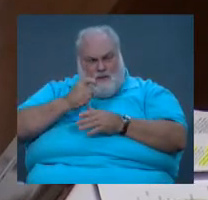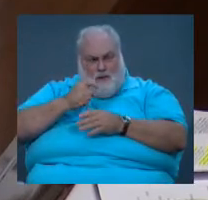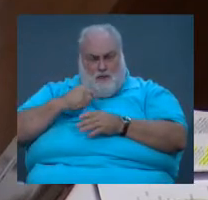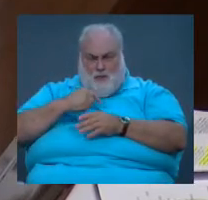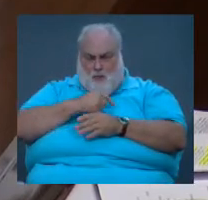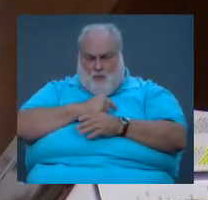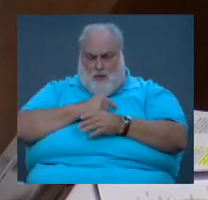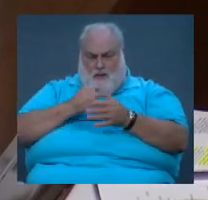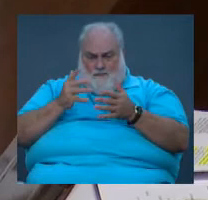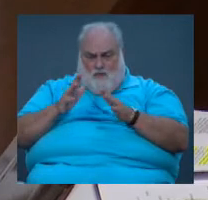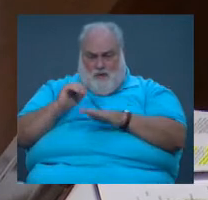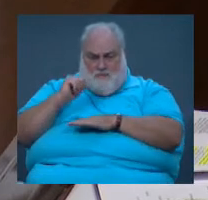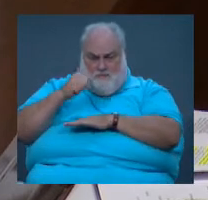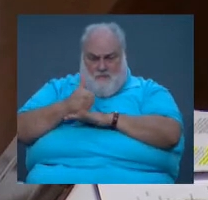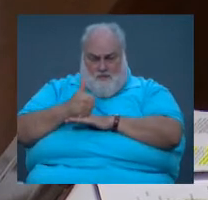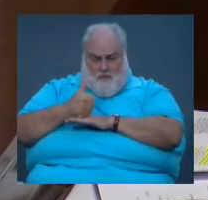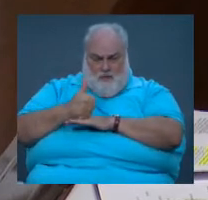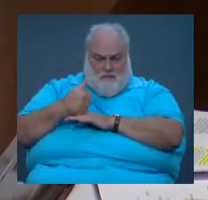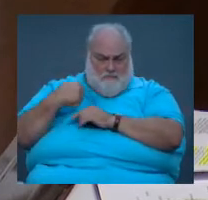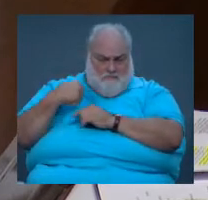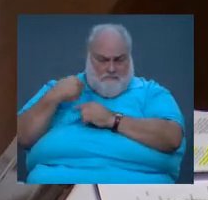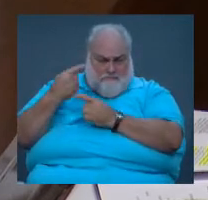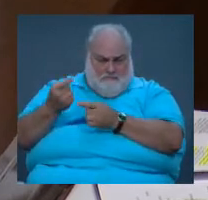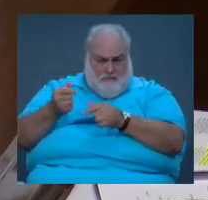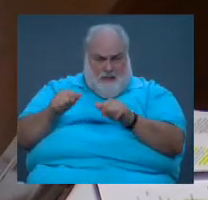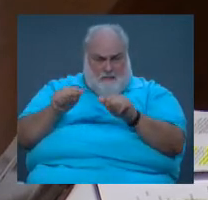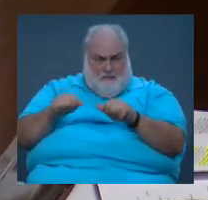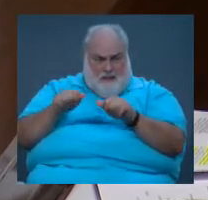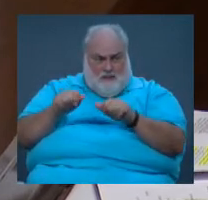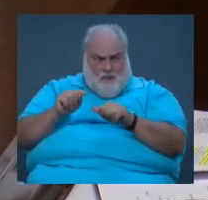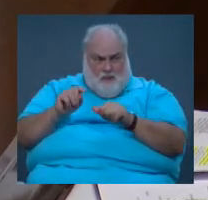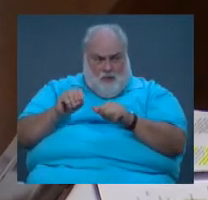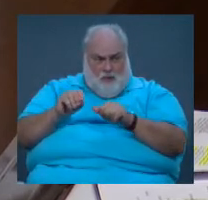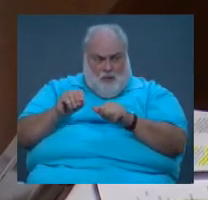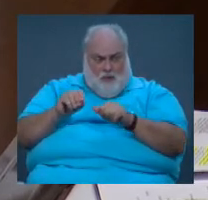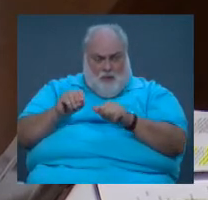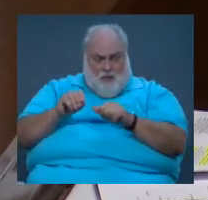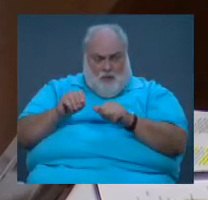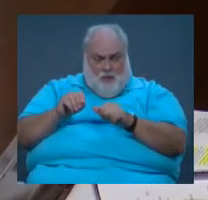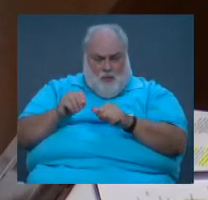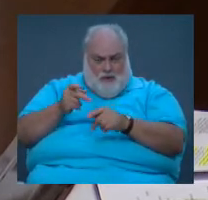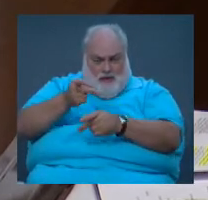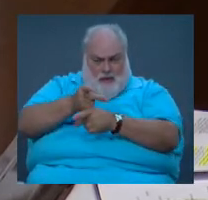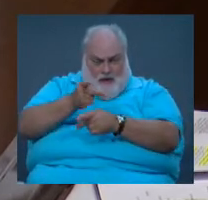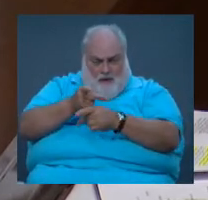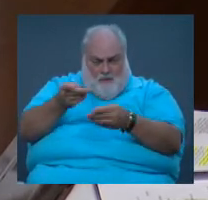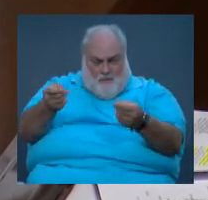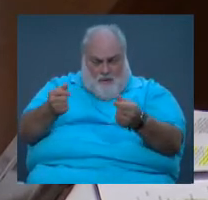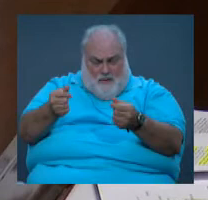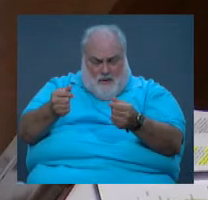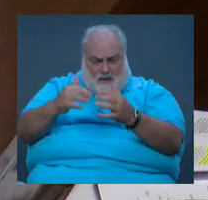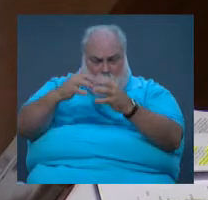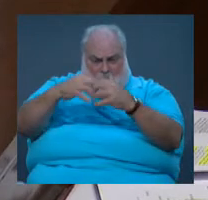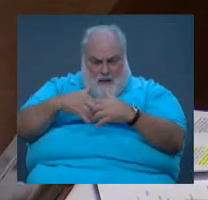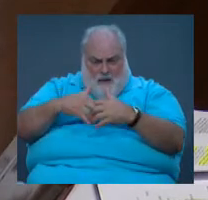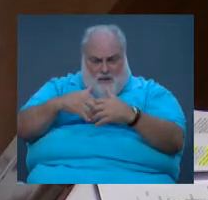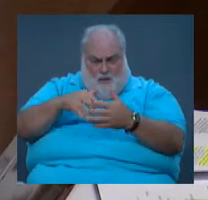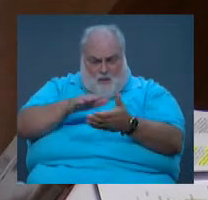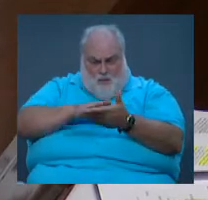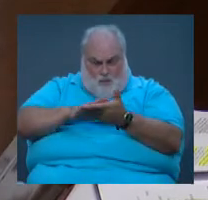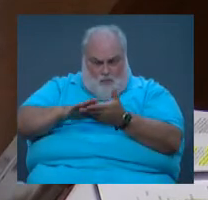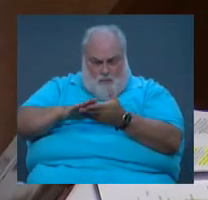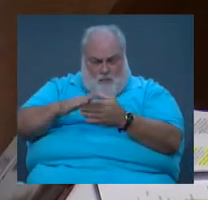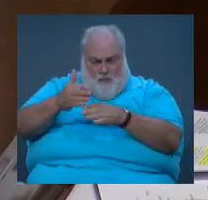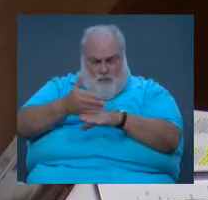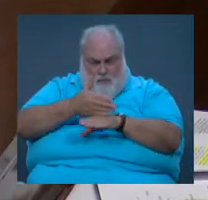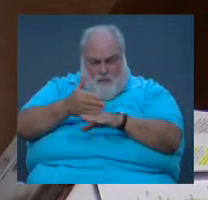we have had in place for some time the ability to deal with properties, demolish or repair, and put a lien on it,